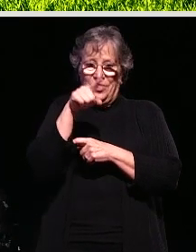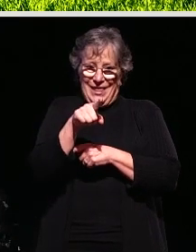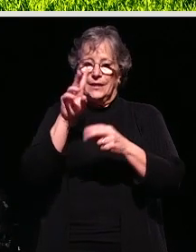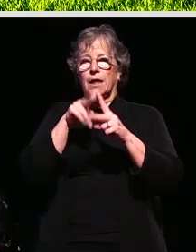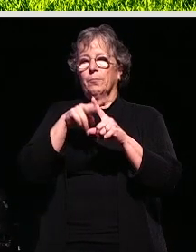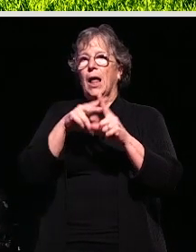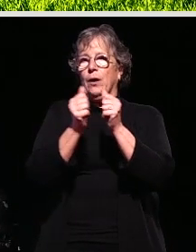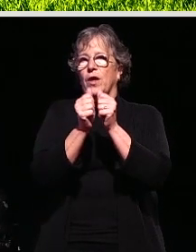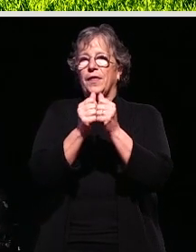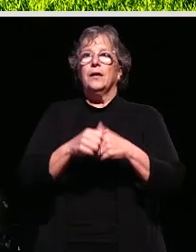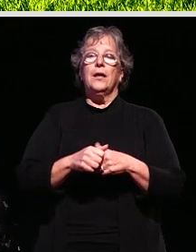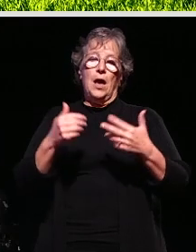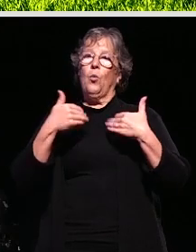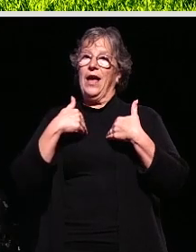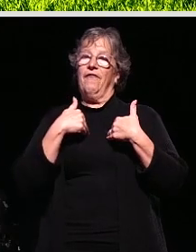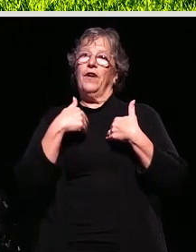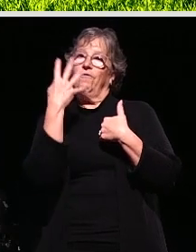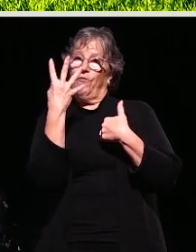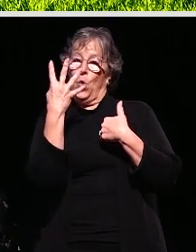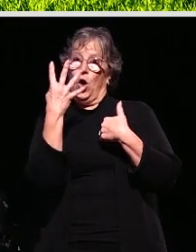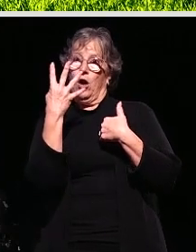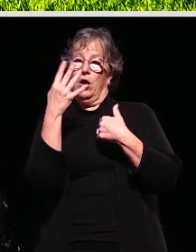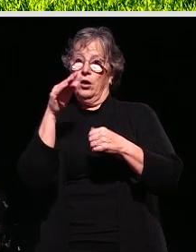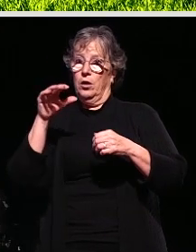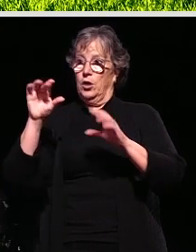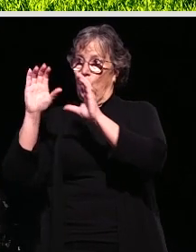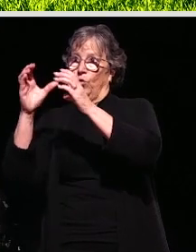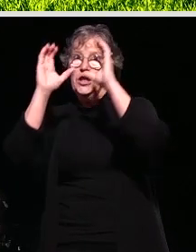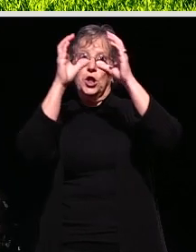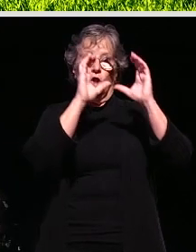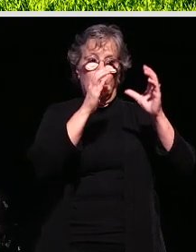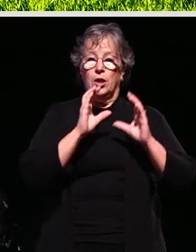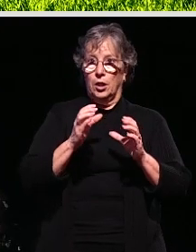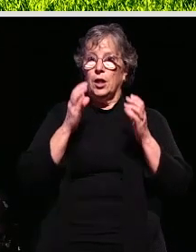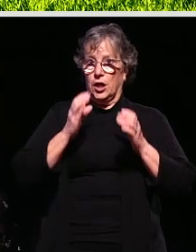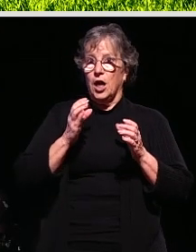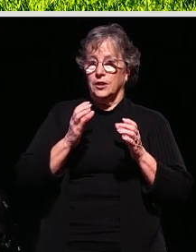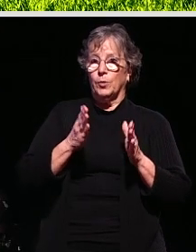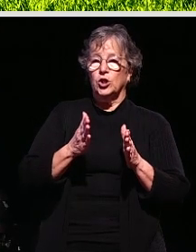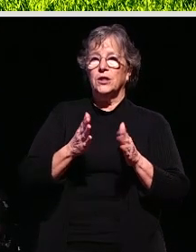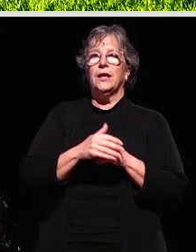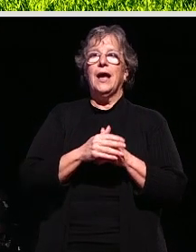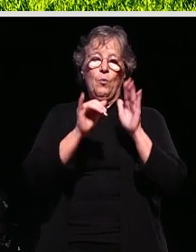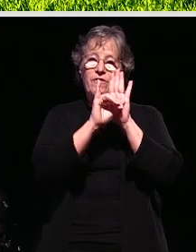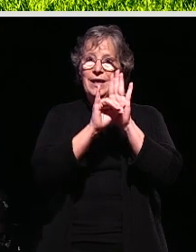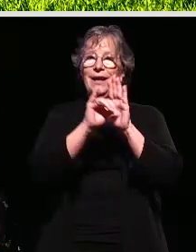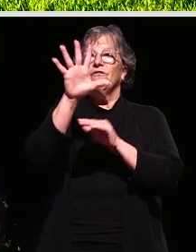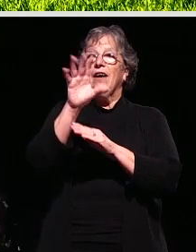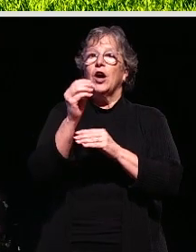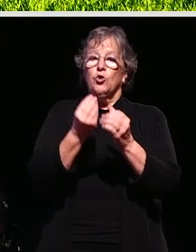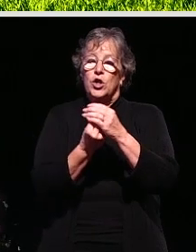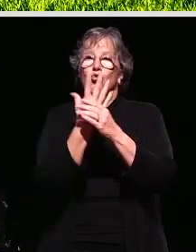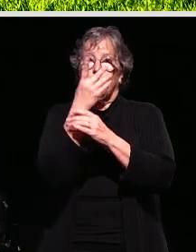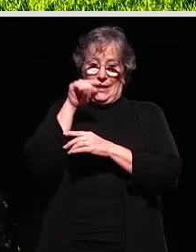And we already have 4 regional customers in our pilot queue. These are greenhouse growers largely, and we've identified over 500 growers in the